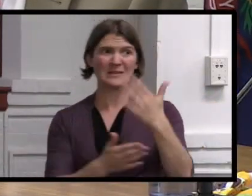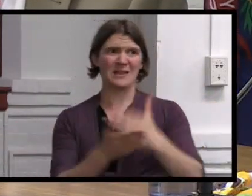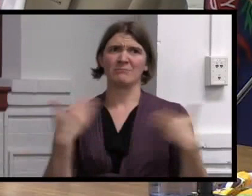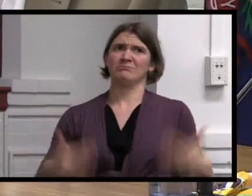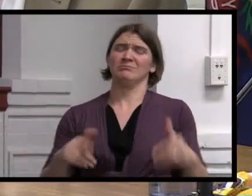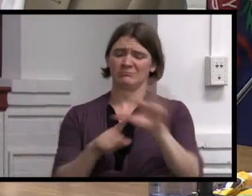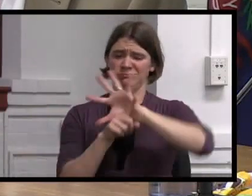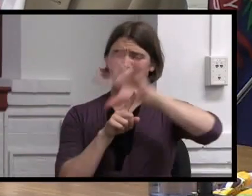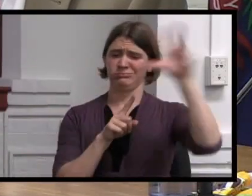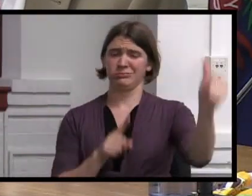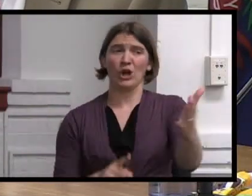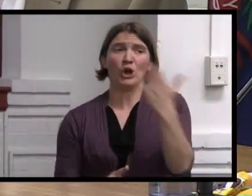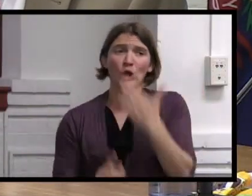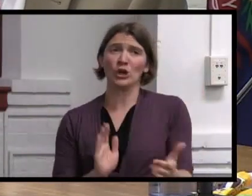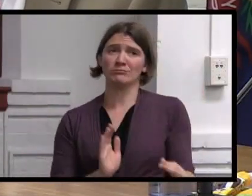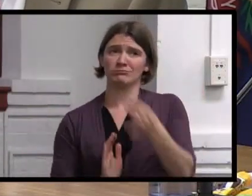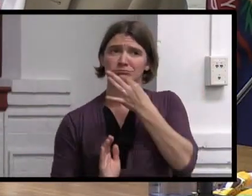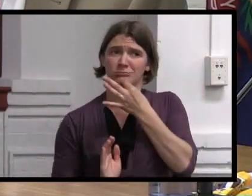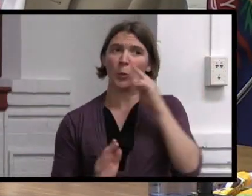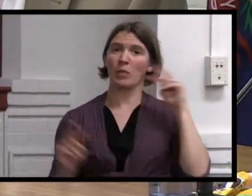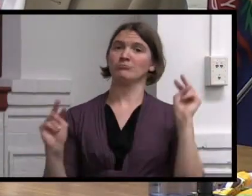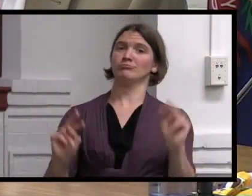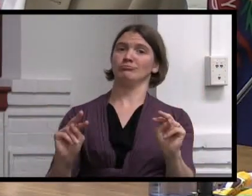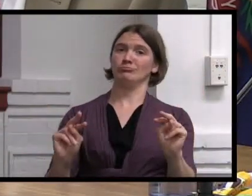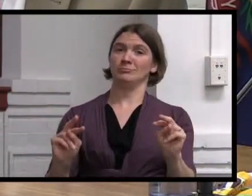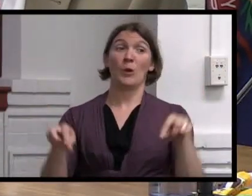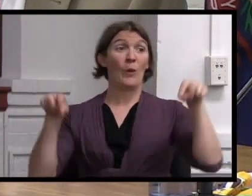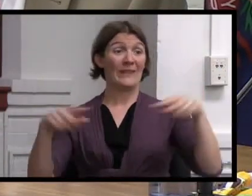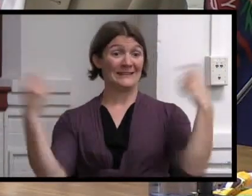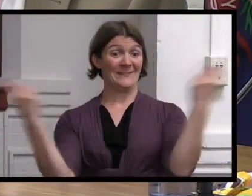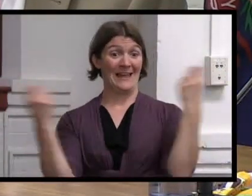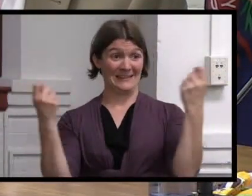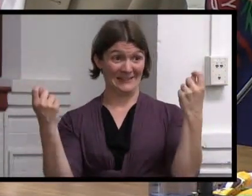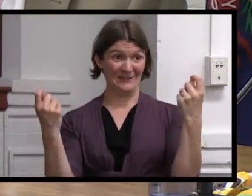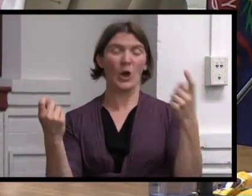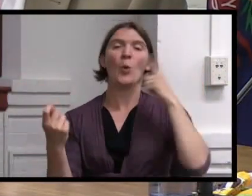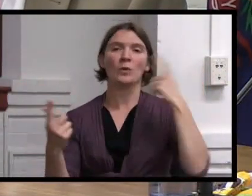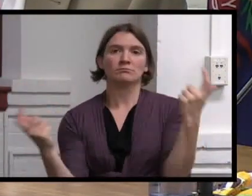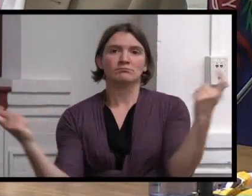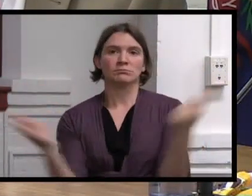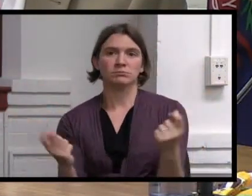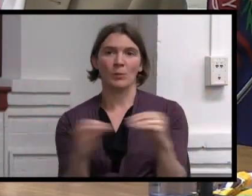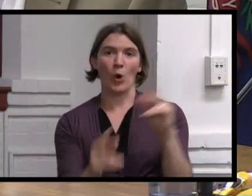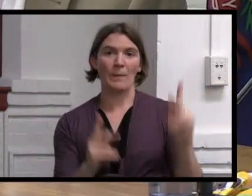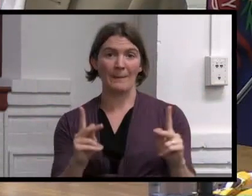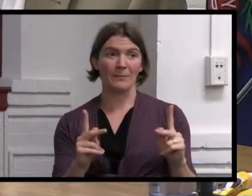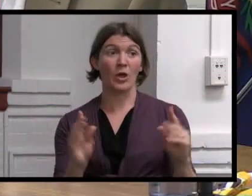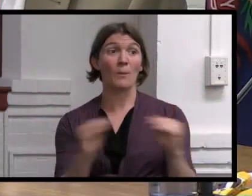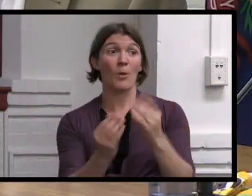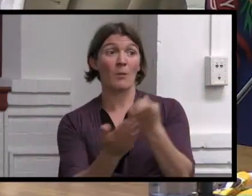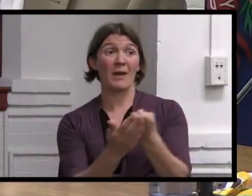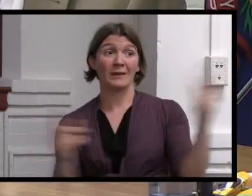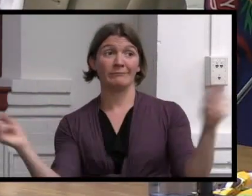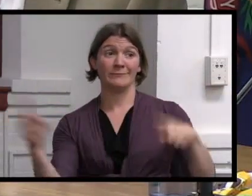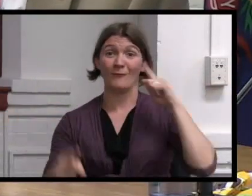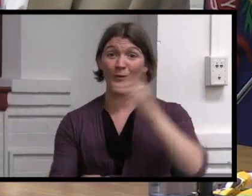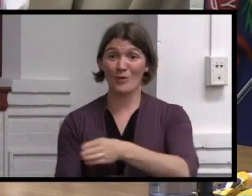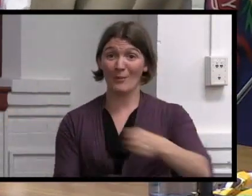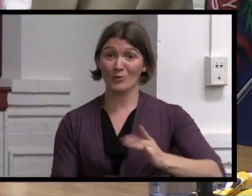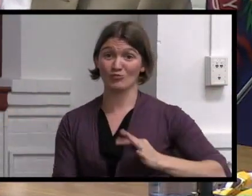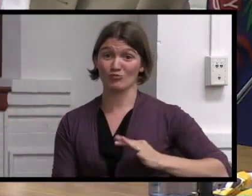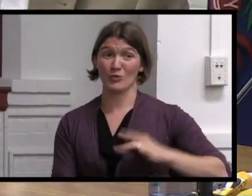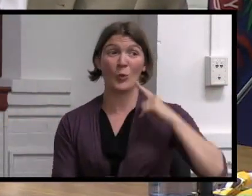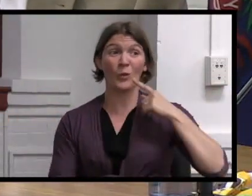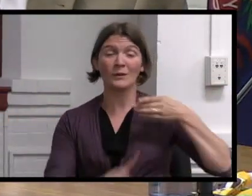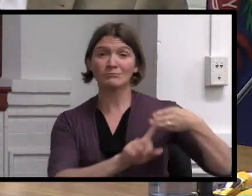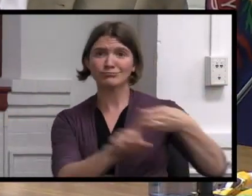professional. The Southern Vermont Dance Festival will be an economic driver for the community by using